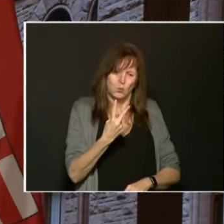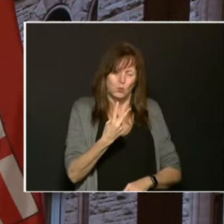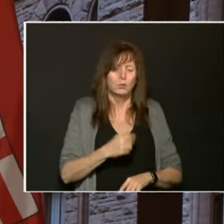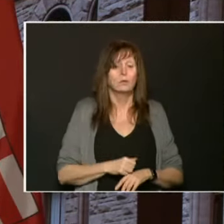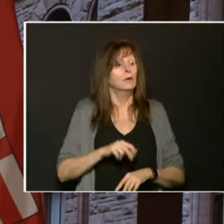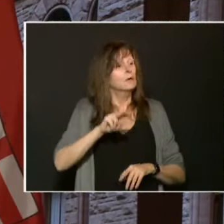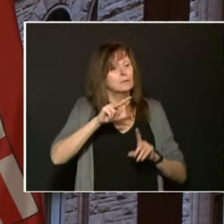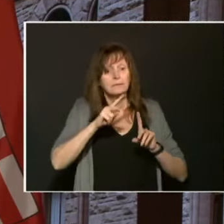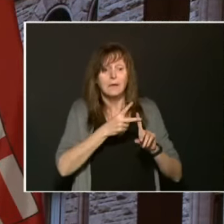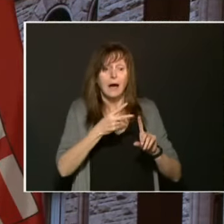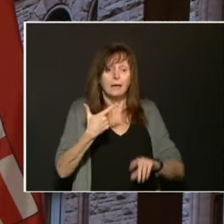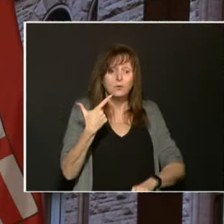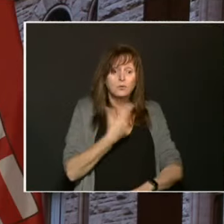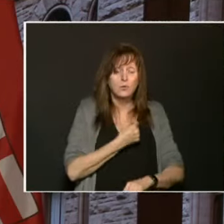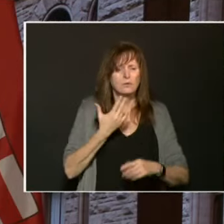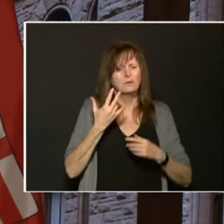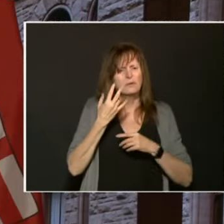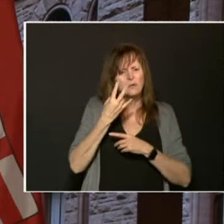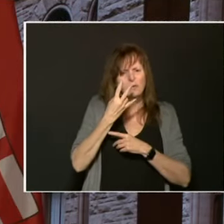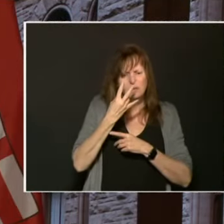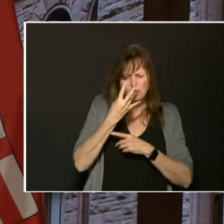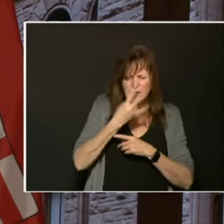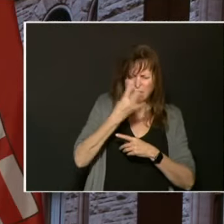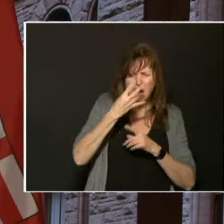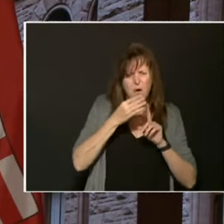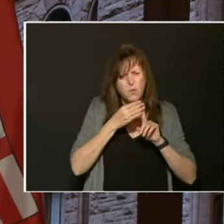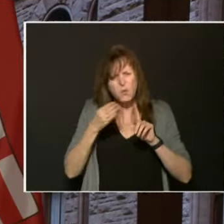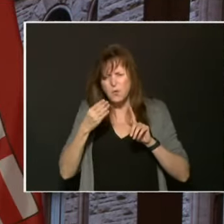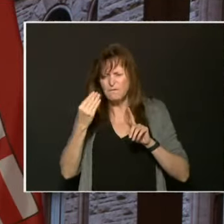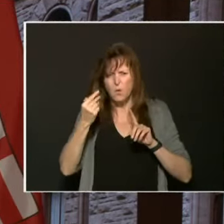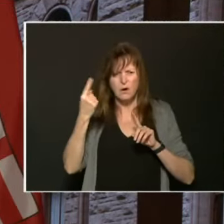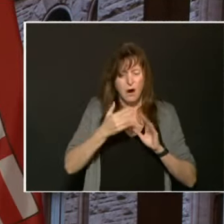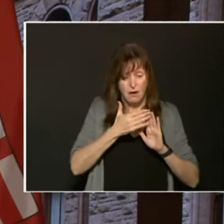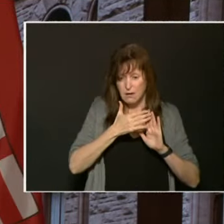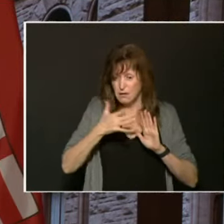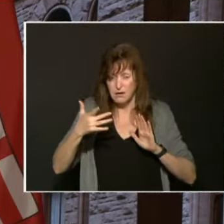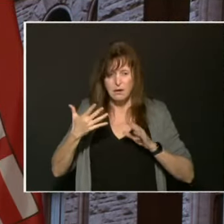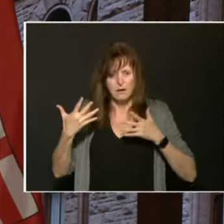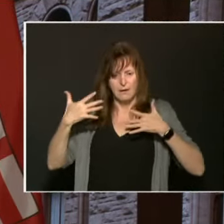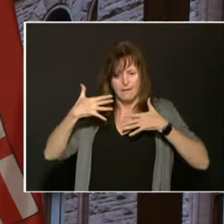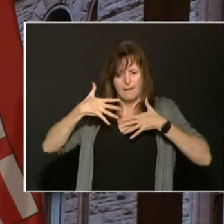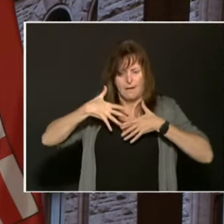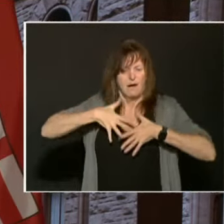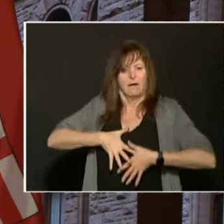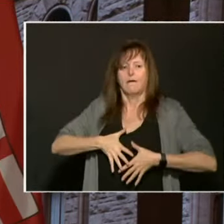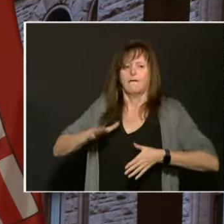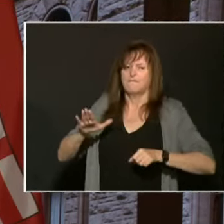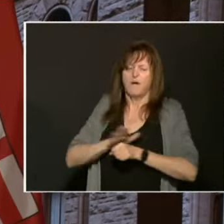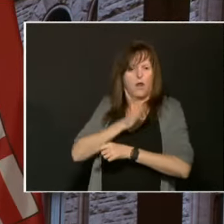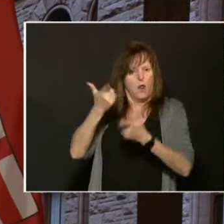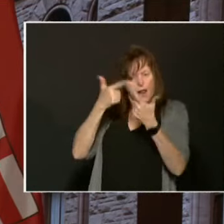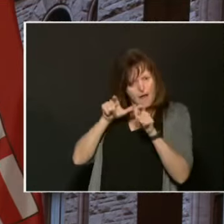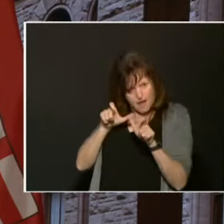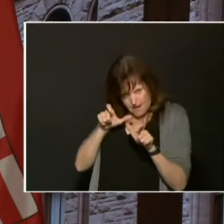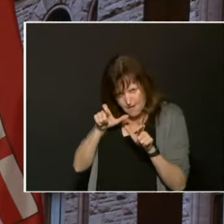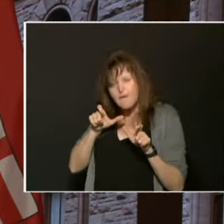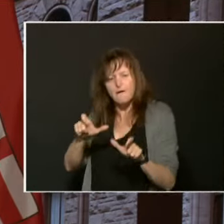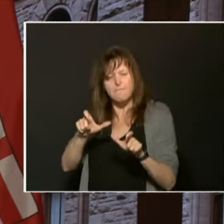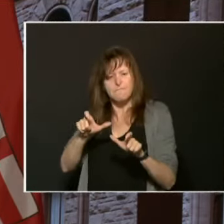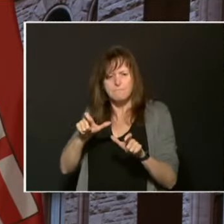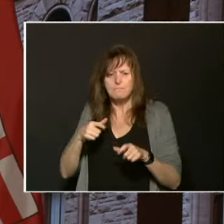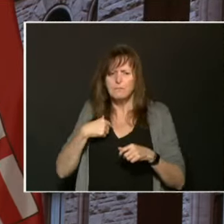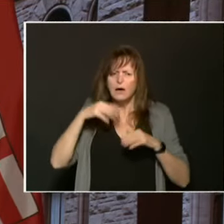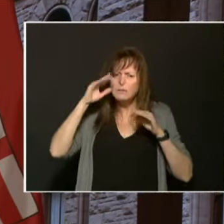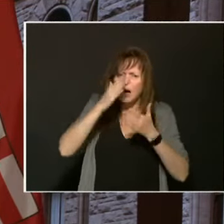dose. So it's not unexpected that we would get some cases in people even who have had 2 doses.